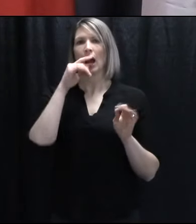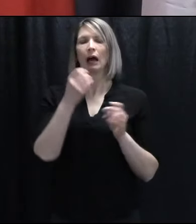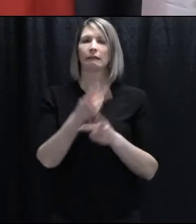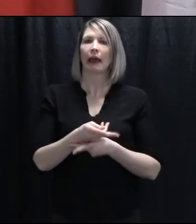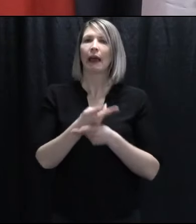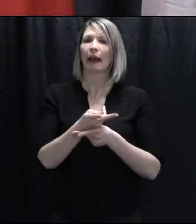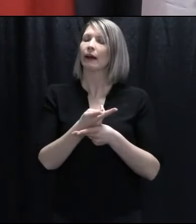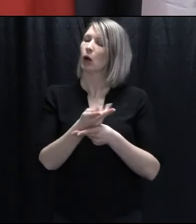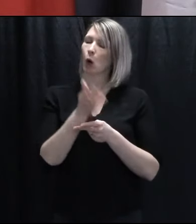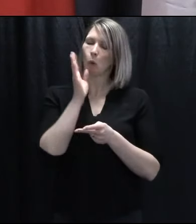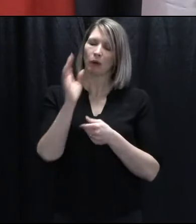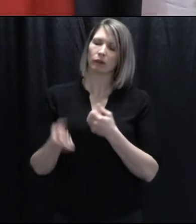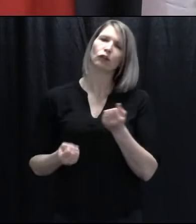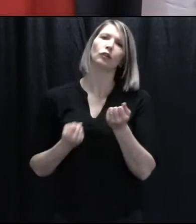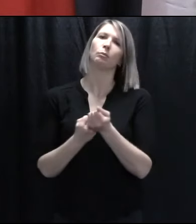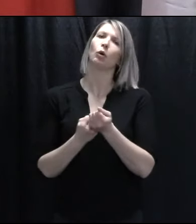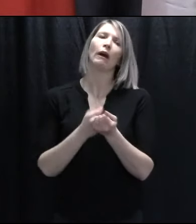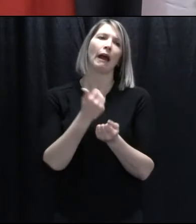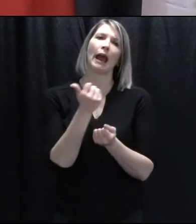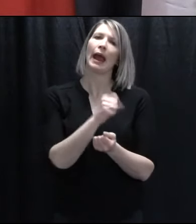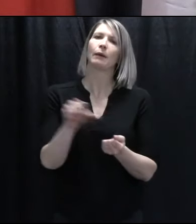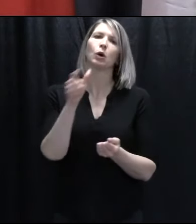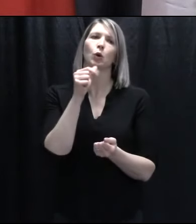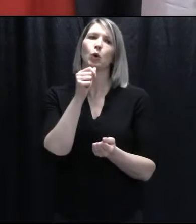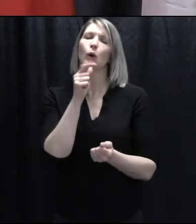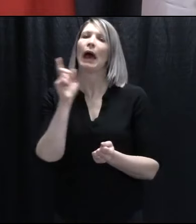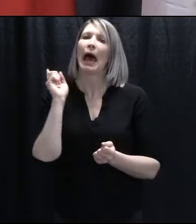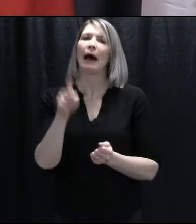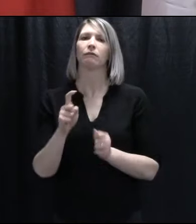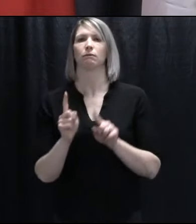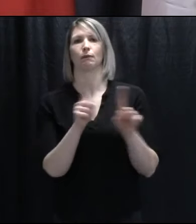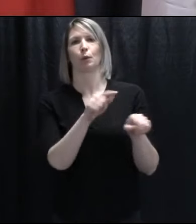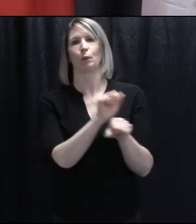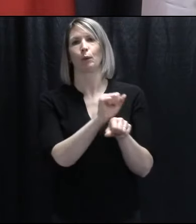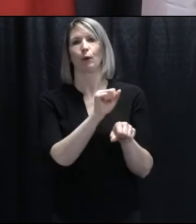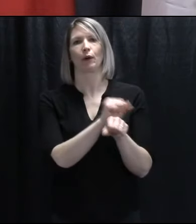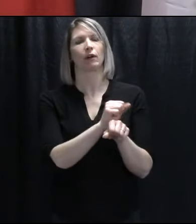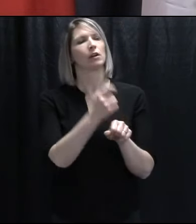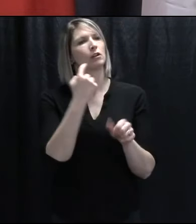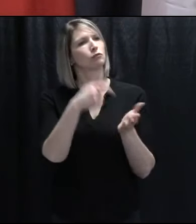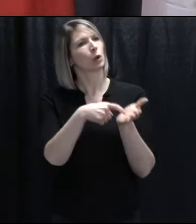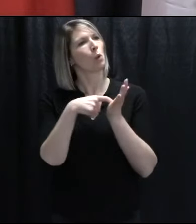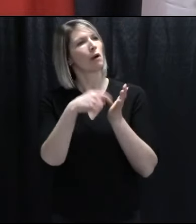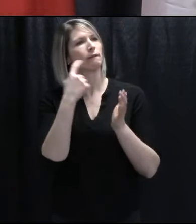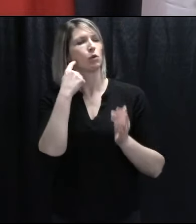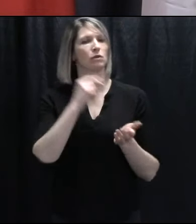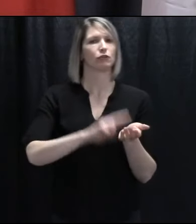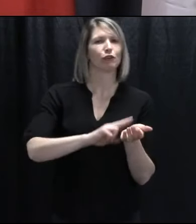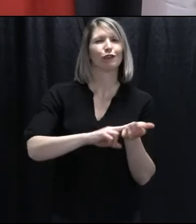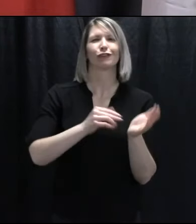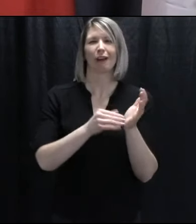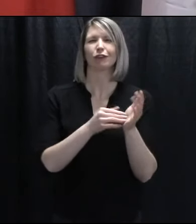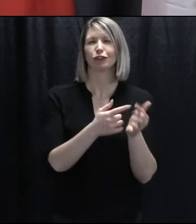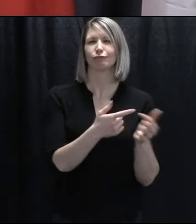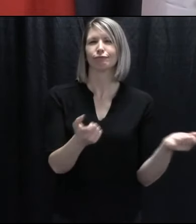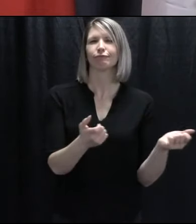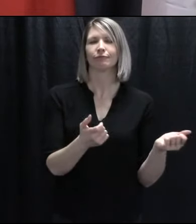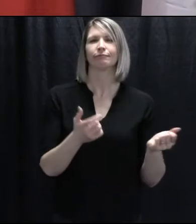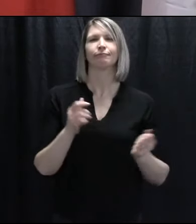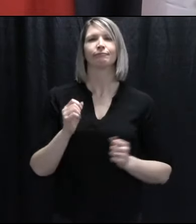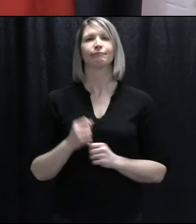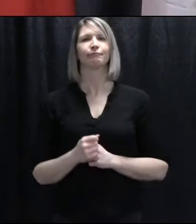to Newfoundlanders and Labradorians, that we will be providing free childcare spaces for those workers. Thank